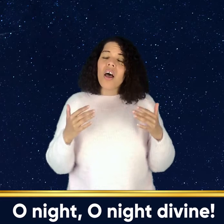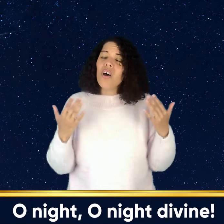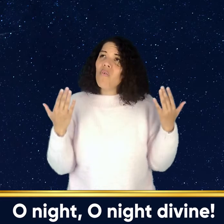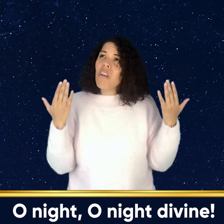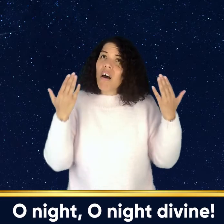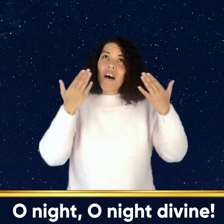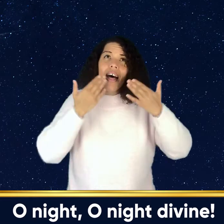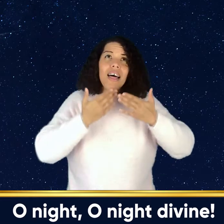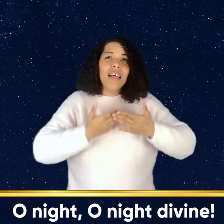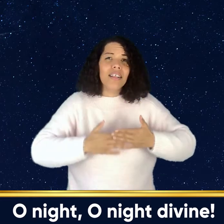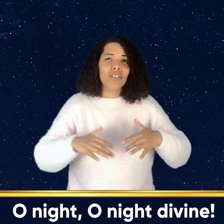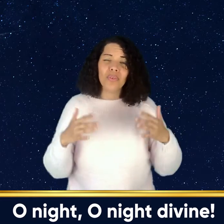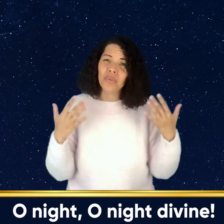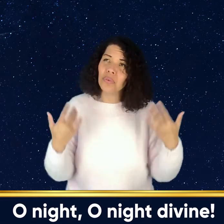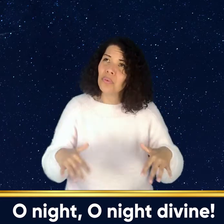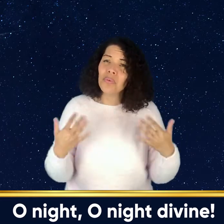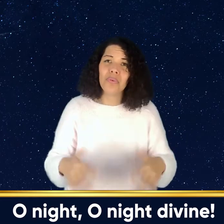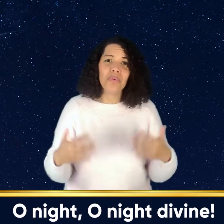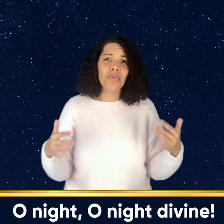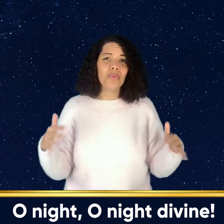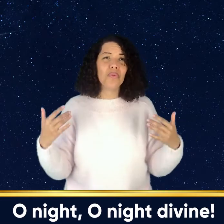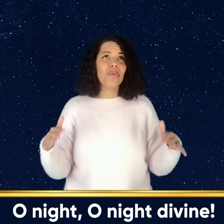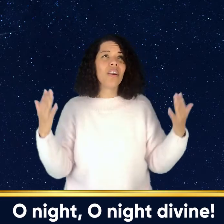divine, oh night,